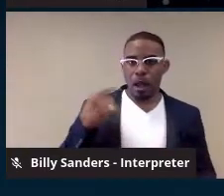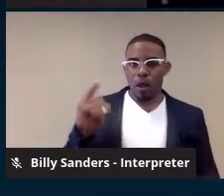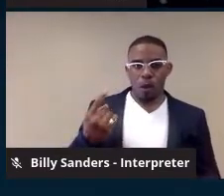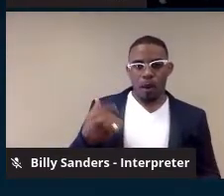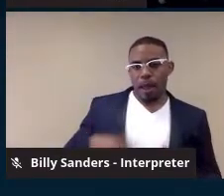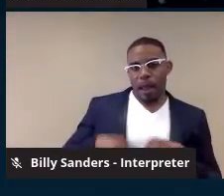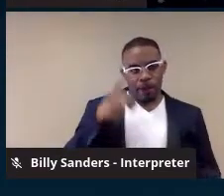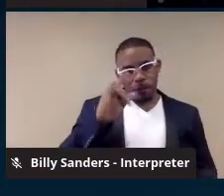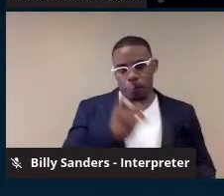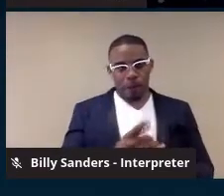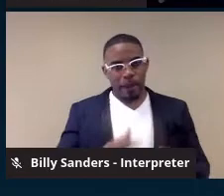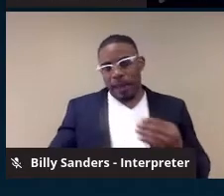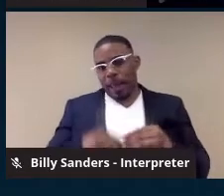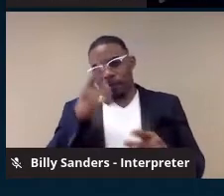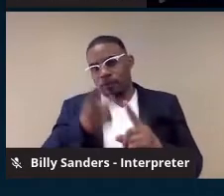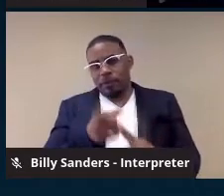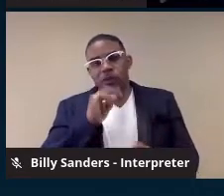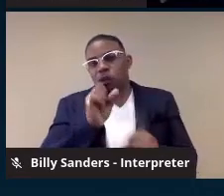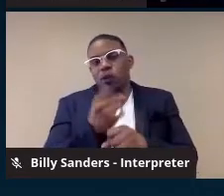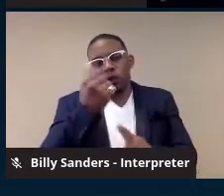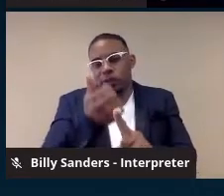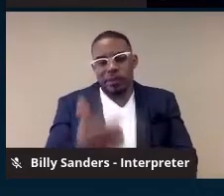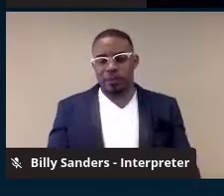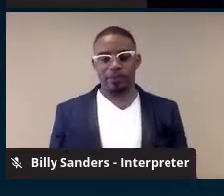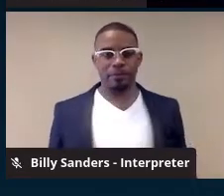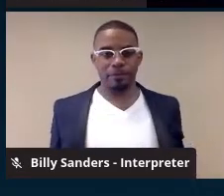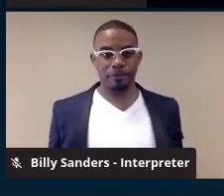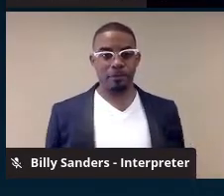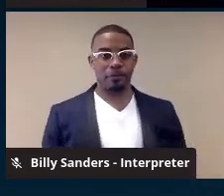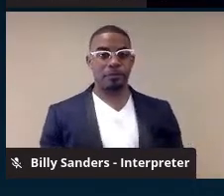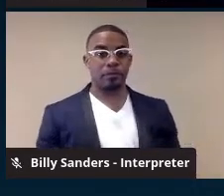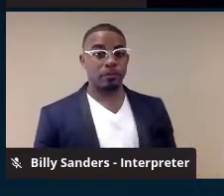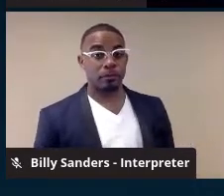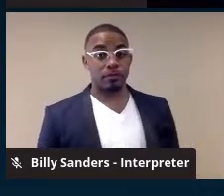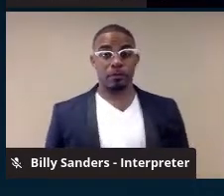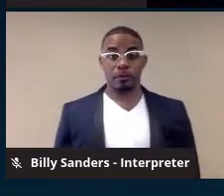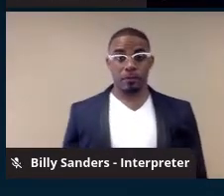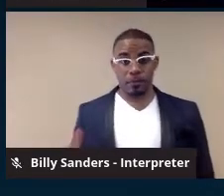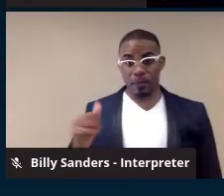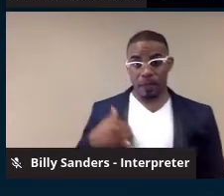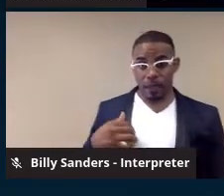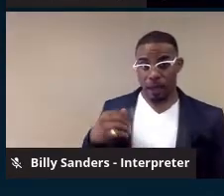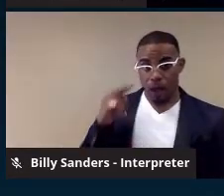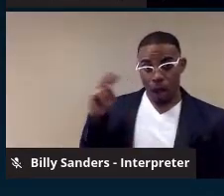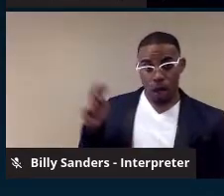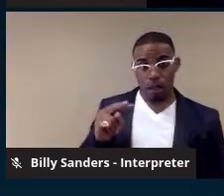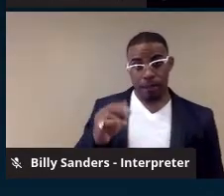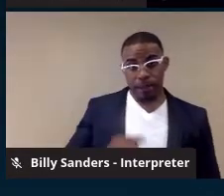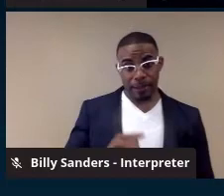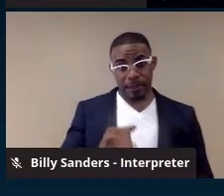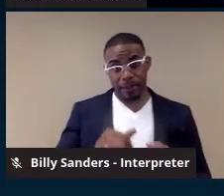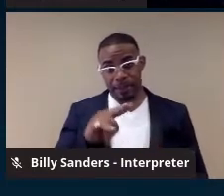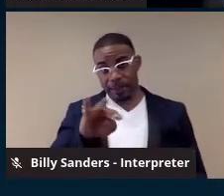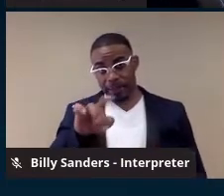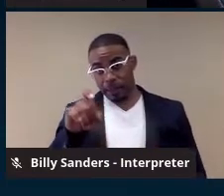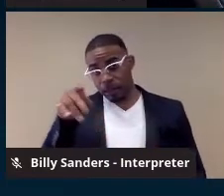for you, right? You never have to really create it yourself. And if we have a look at the index, let's have a look here. So